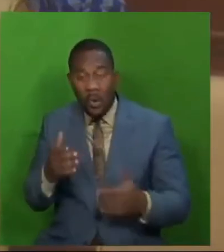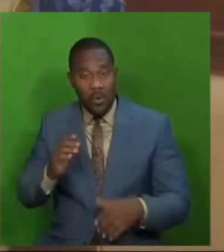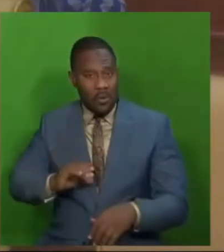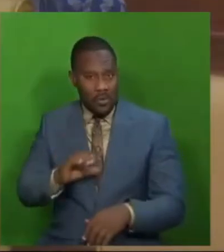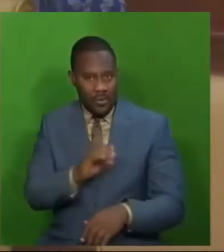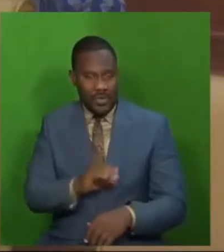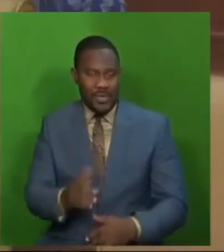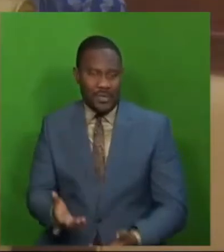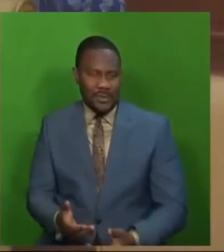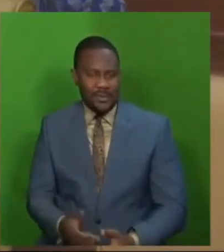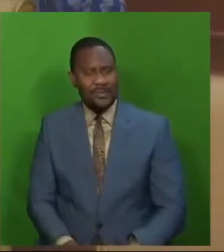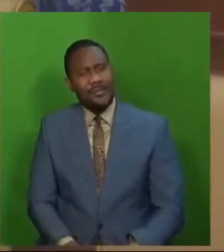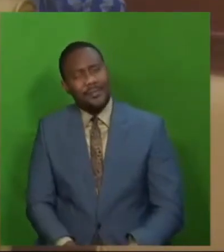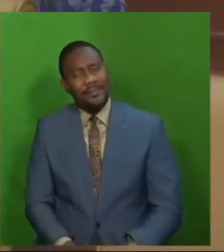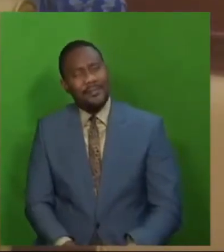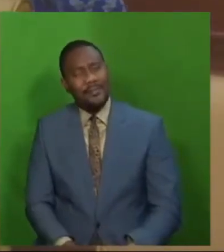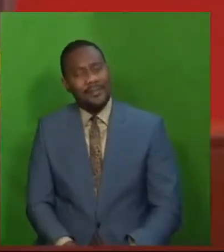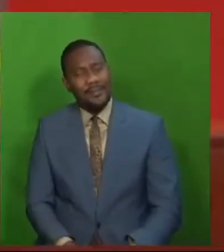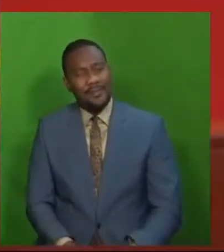Honourable member,